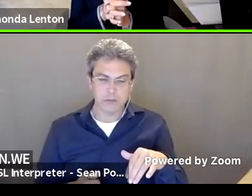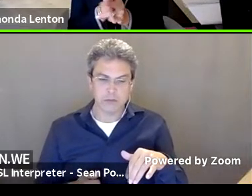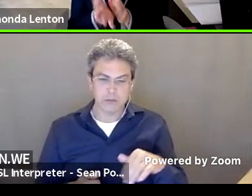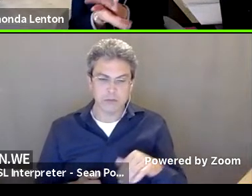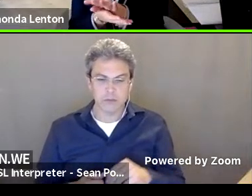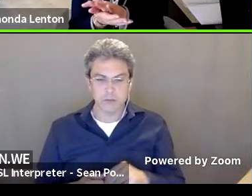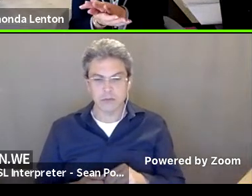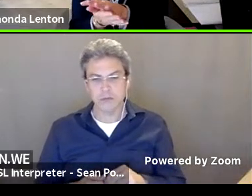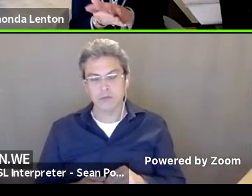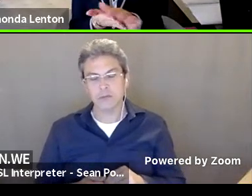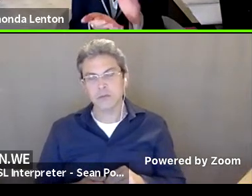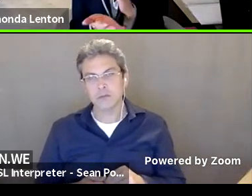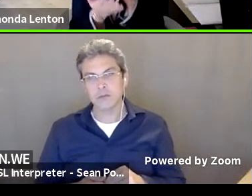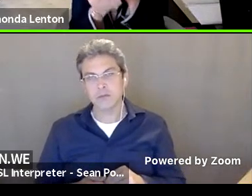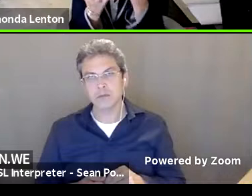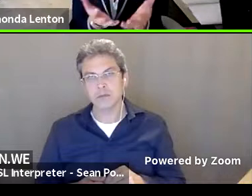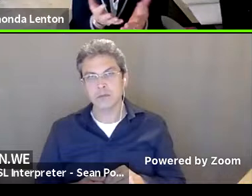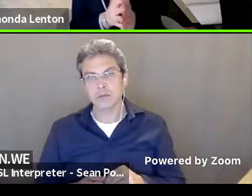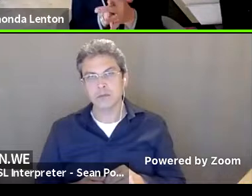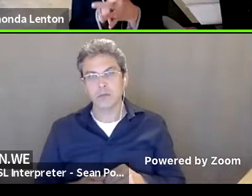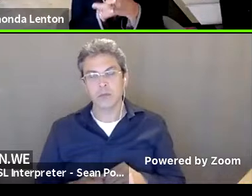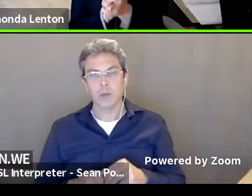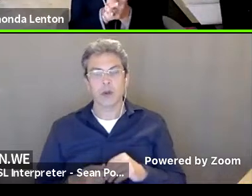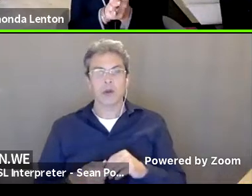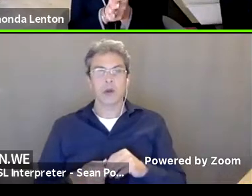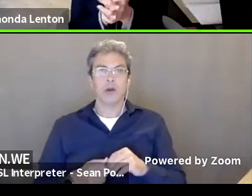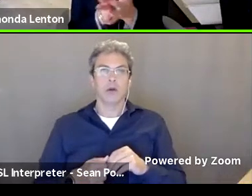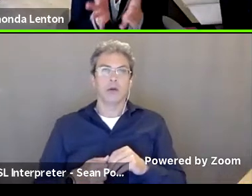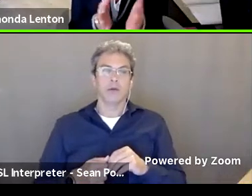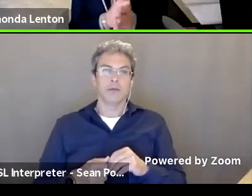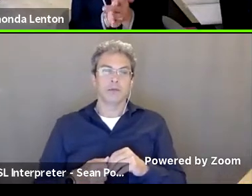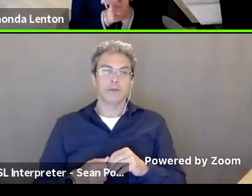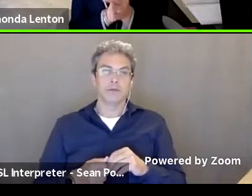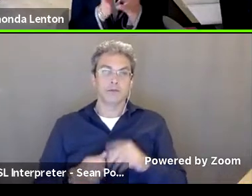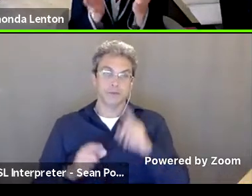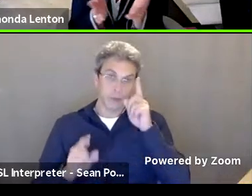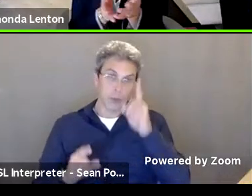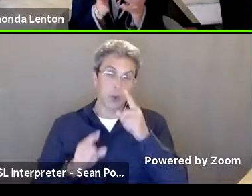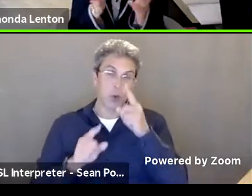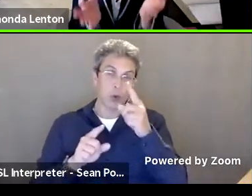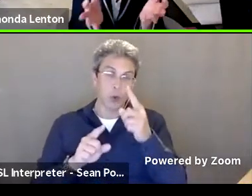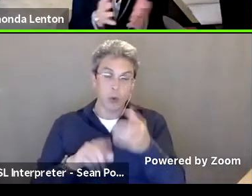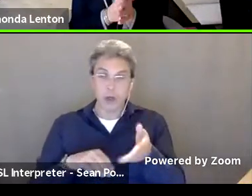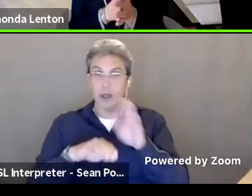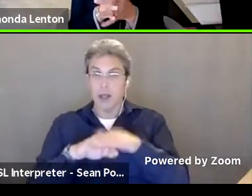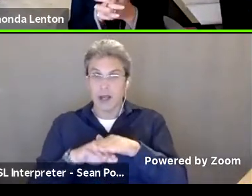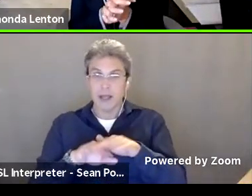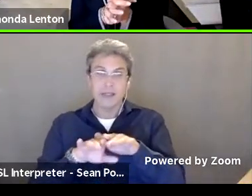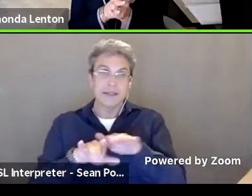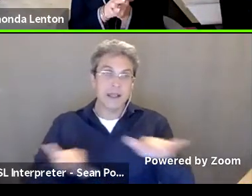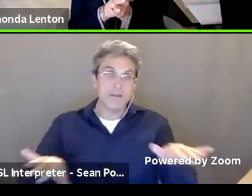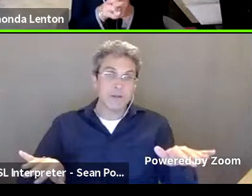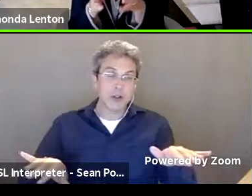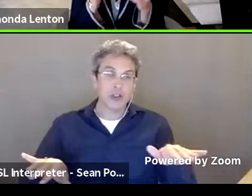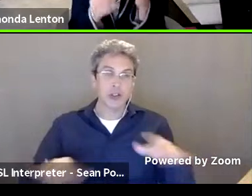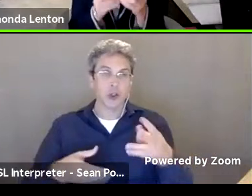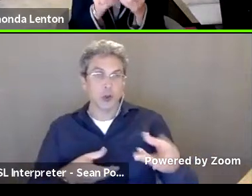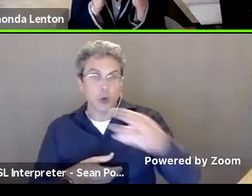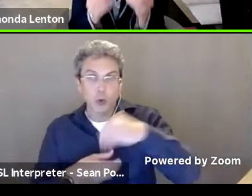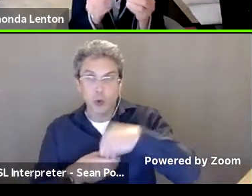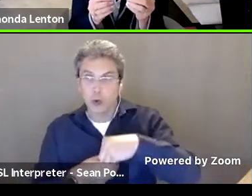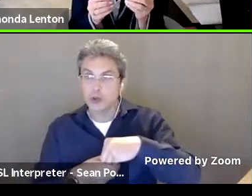when we are trying to adjust or enhance diversity, inclusion, equity, that we're dealing